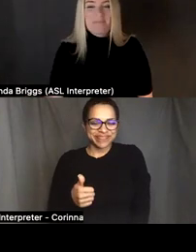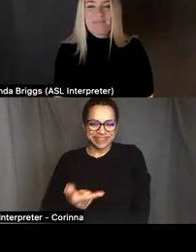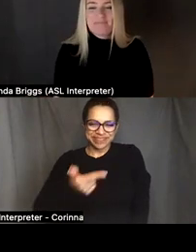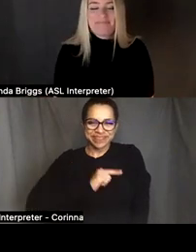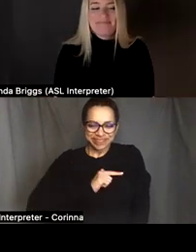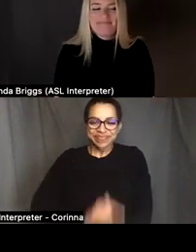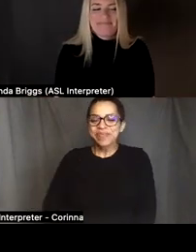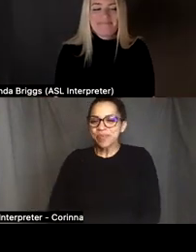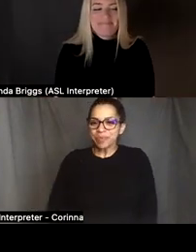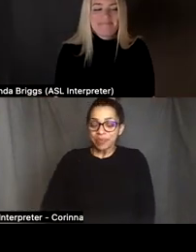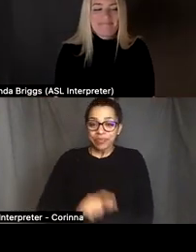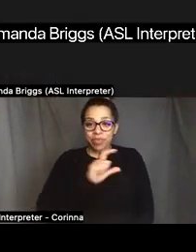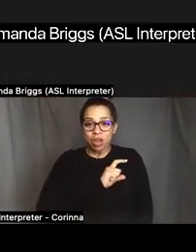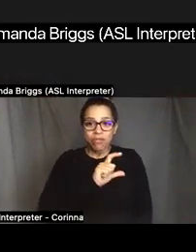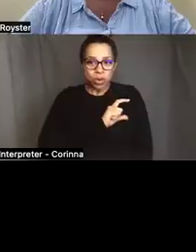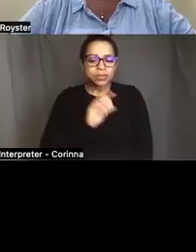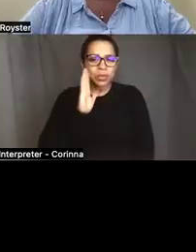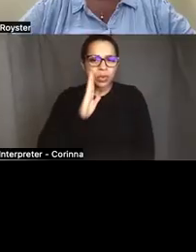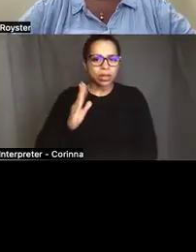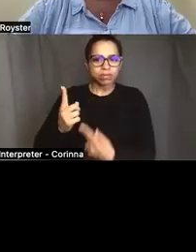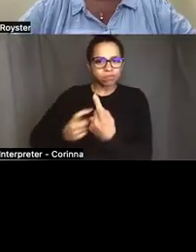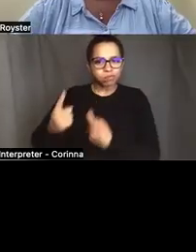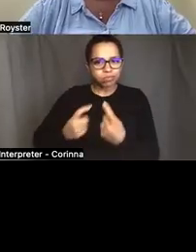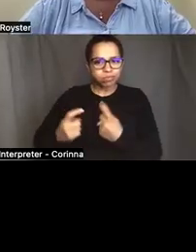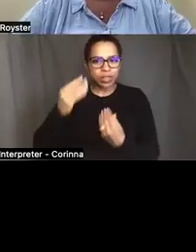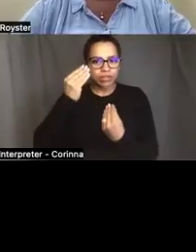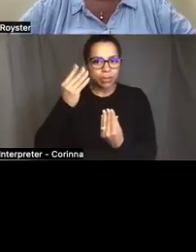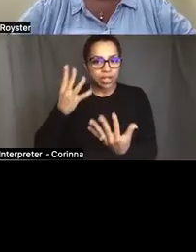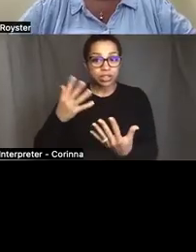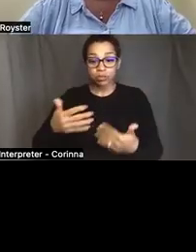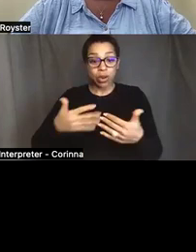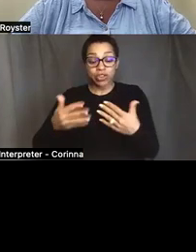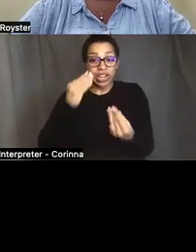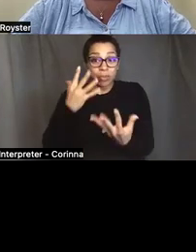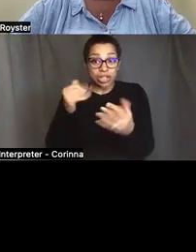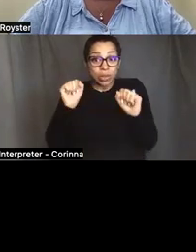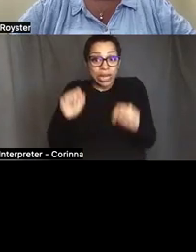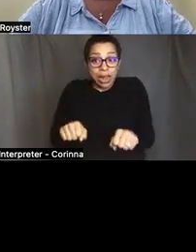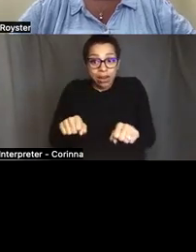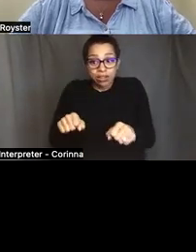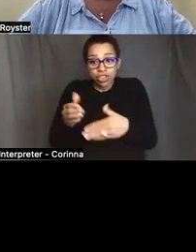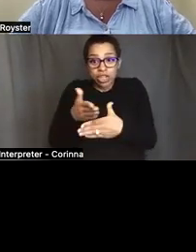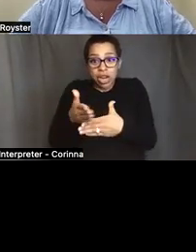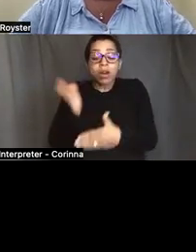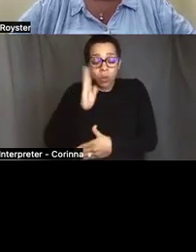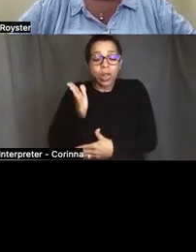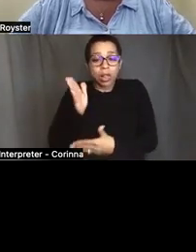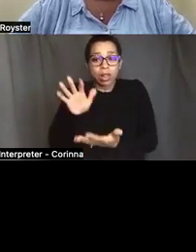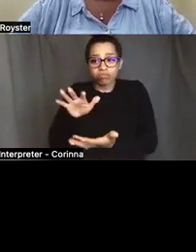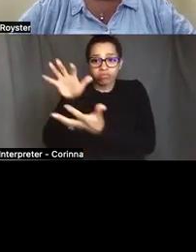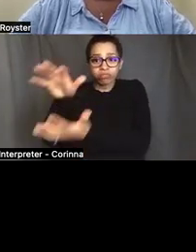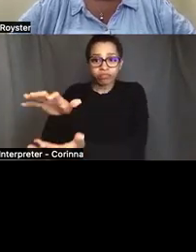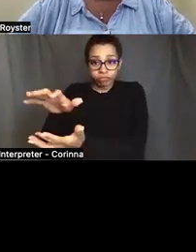law enforcement will ask us for some information, and whatever information we can share, we will share with them. And if they have any